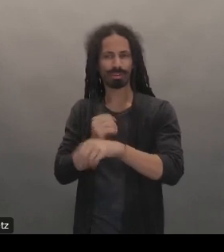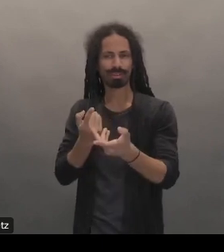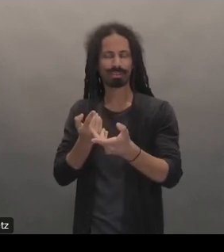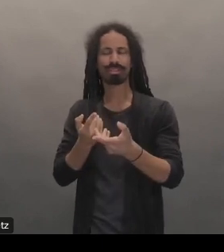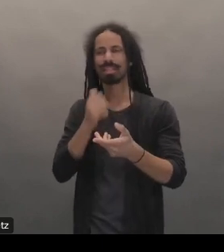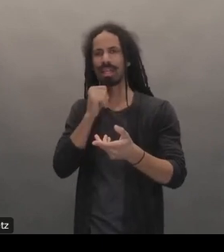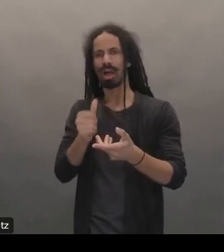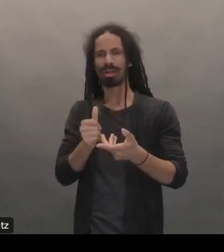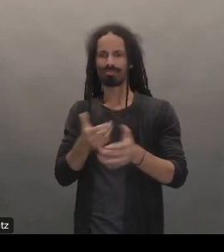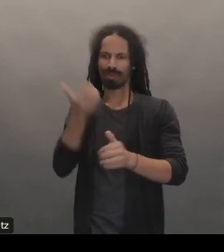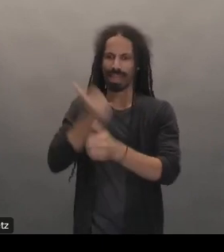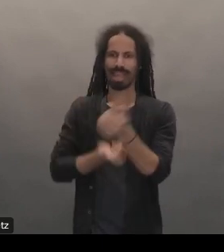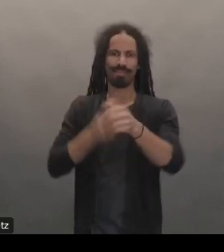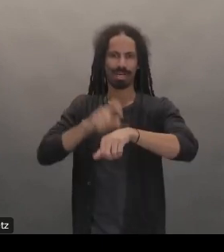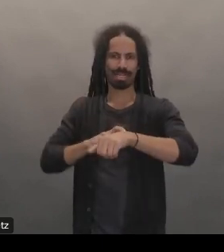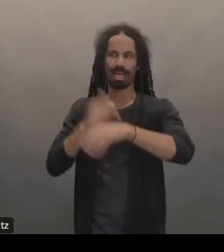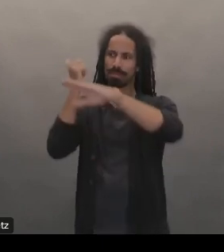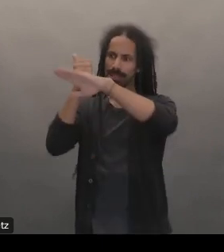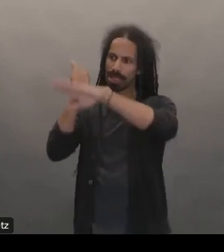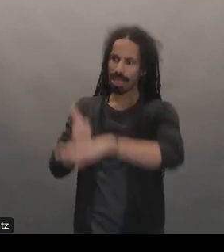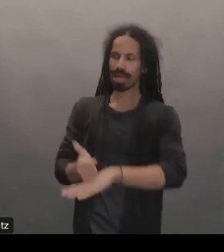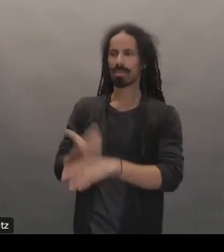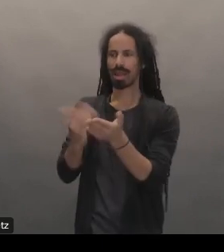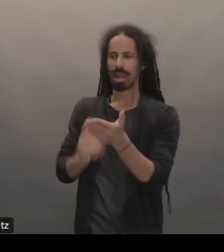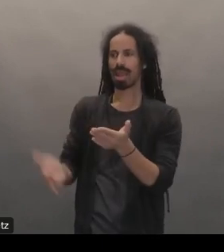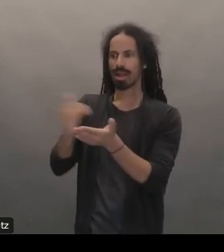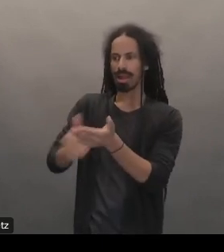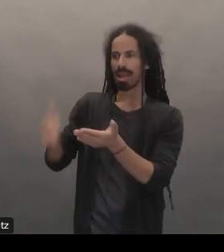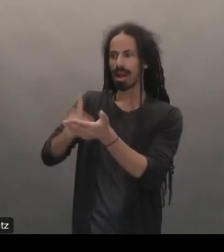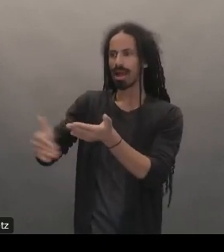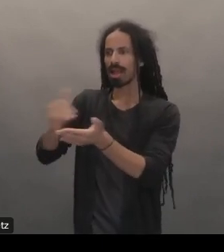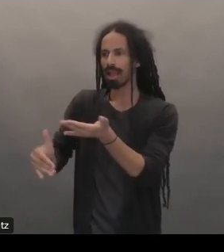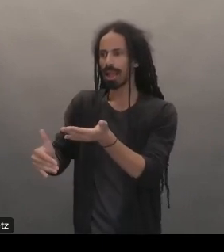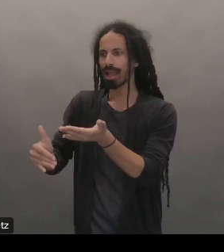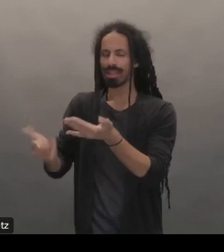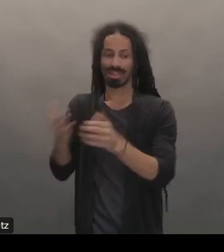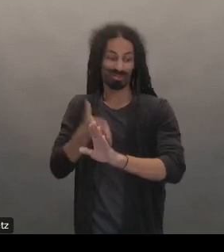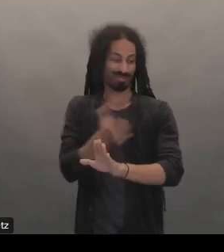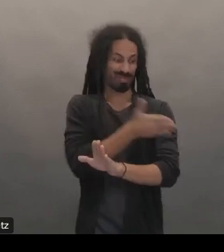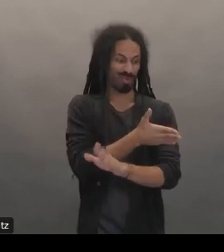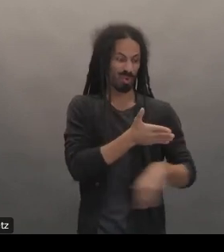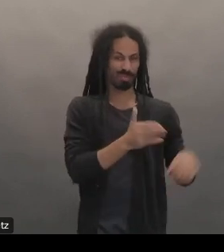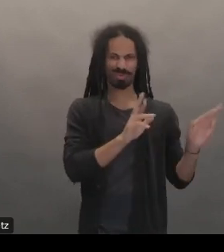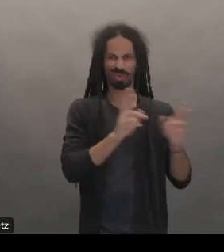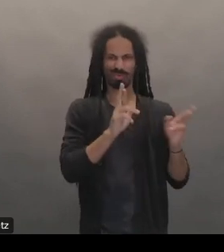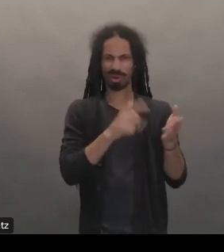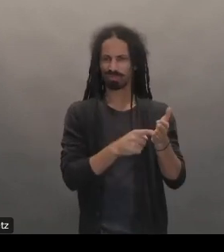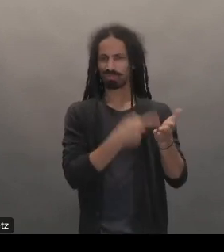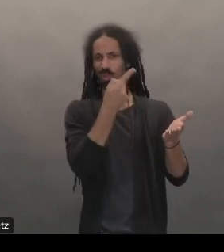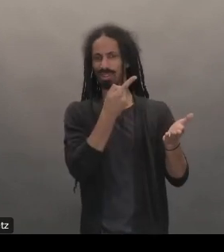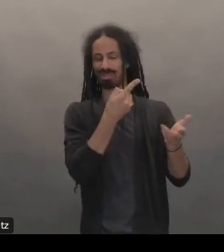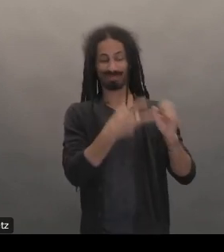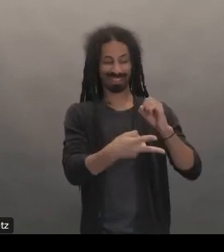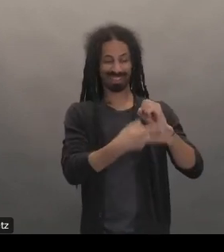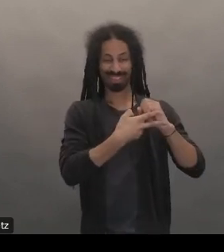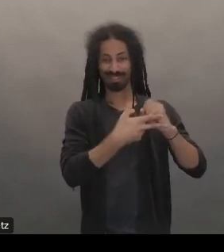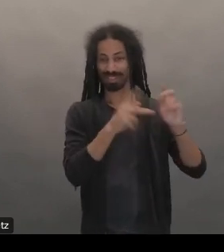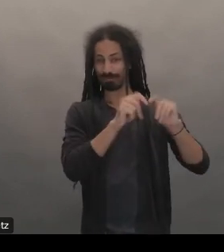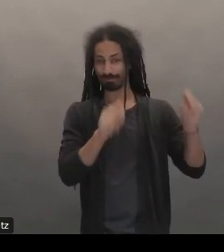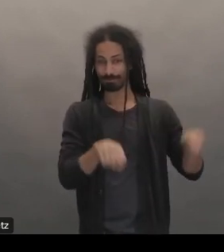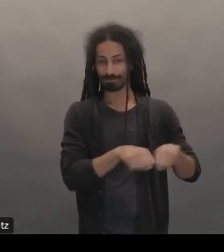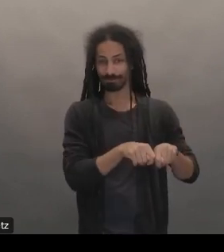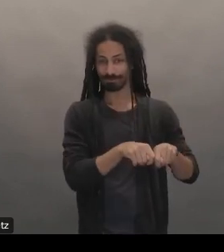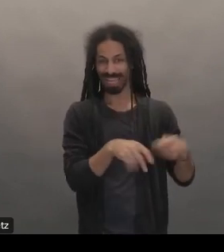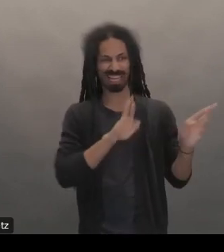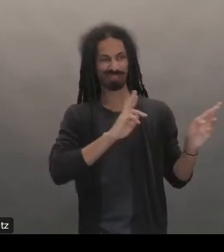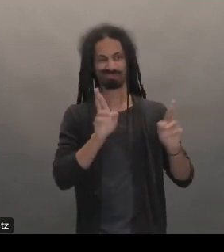the page number in the top right-hand corner over and over and over again, you could just do it once, save it as a template, and